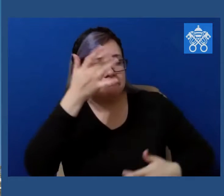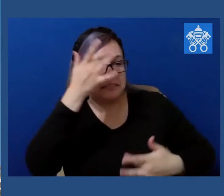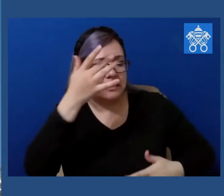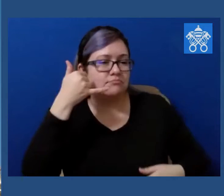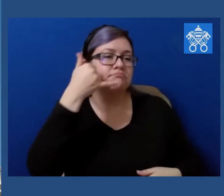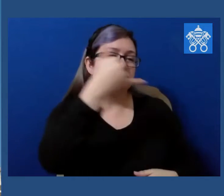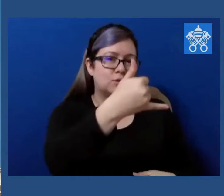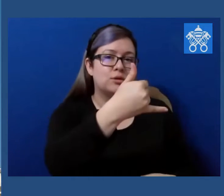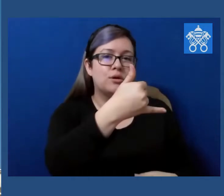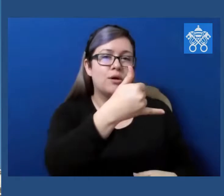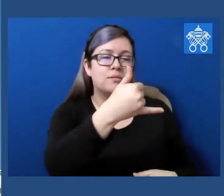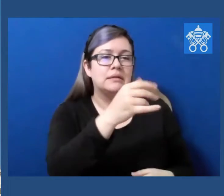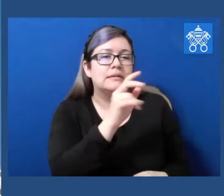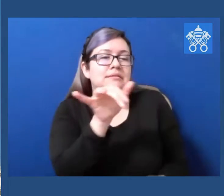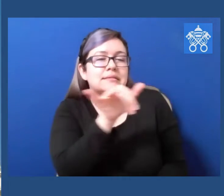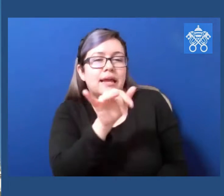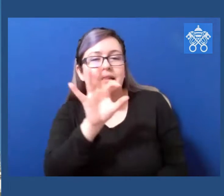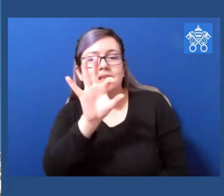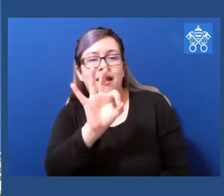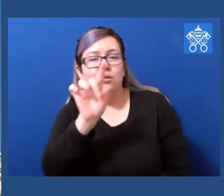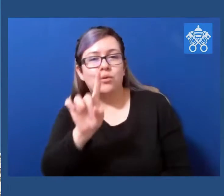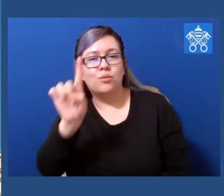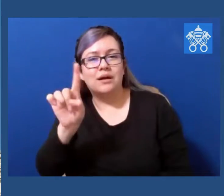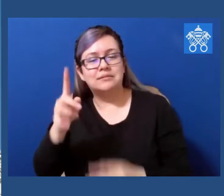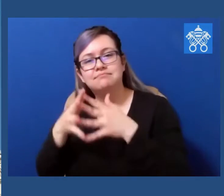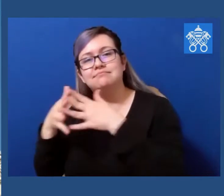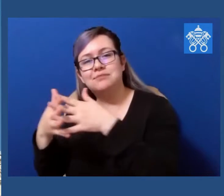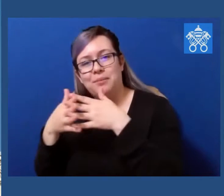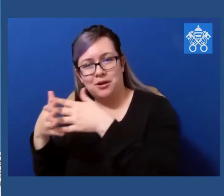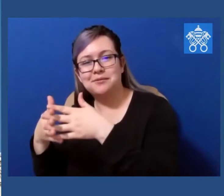call this group. And it's like the 911 in America.